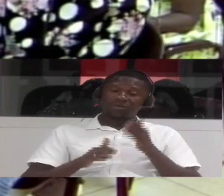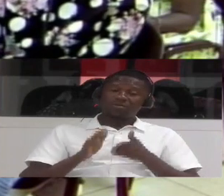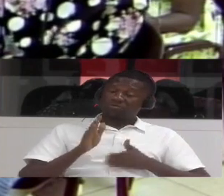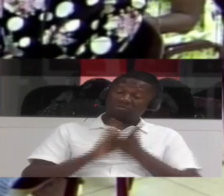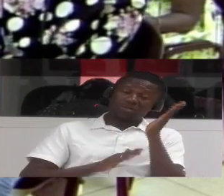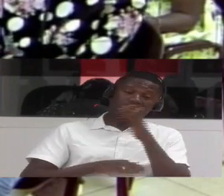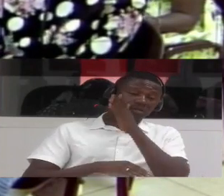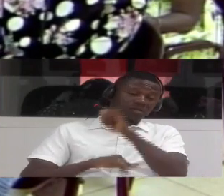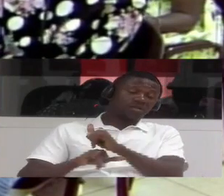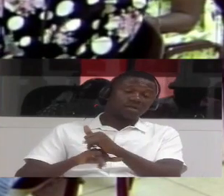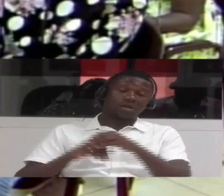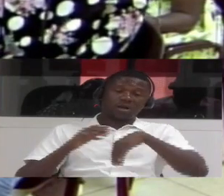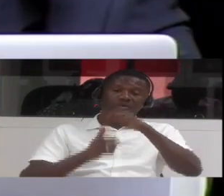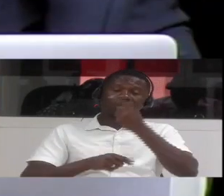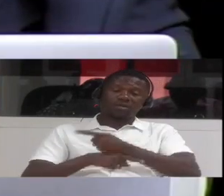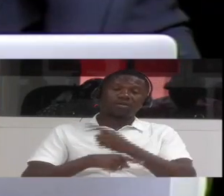it? Yes.